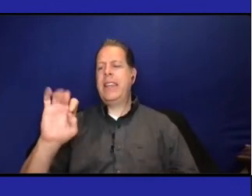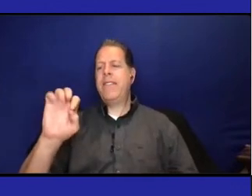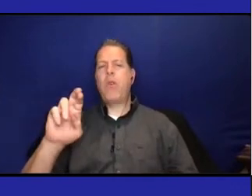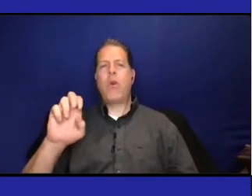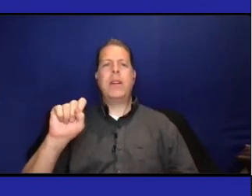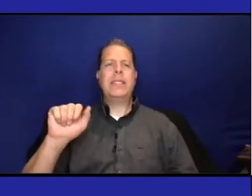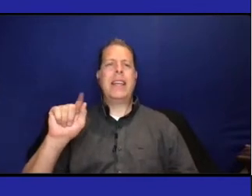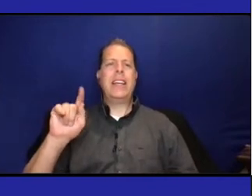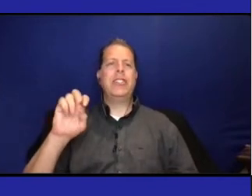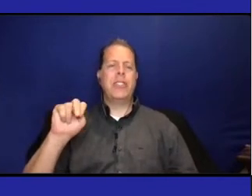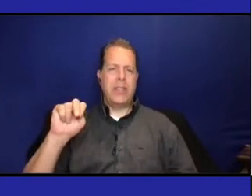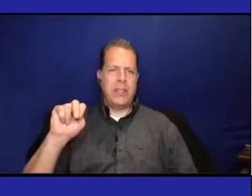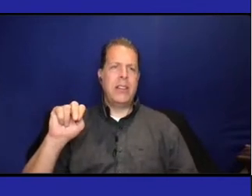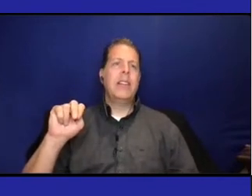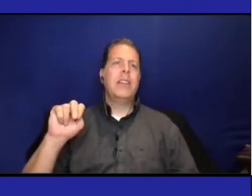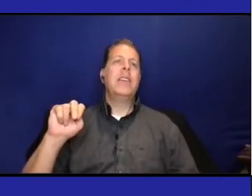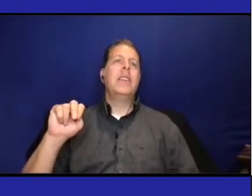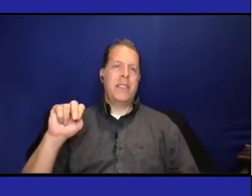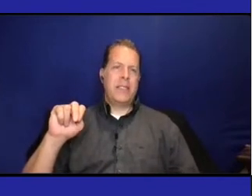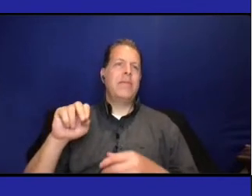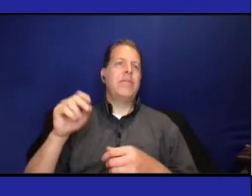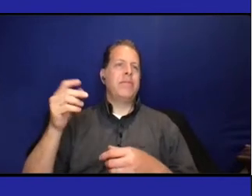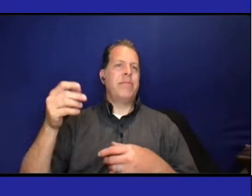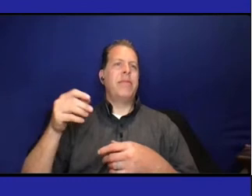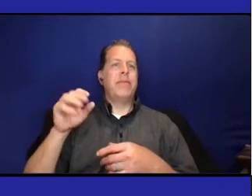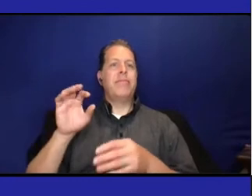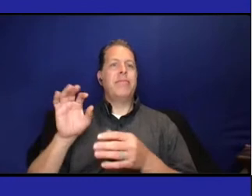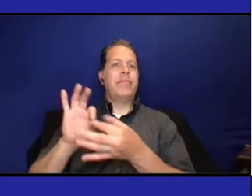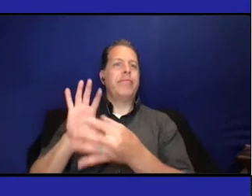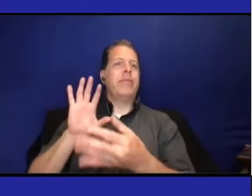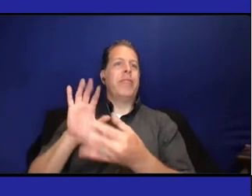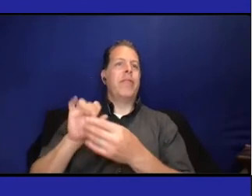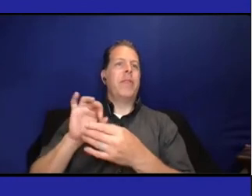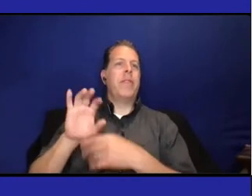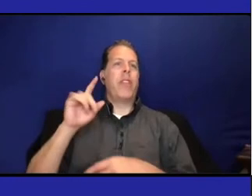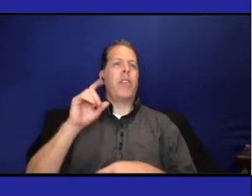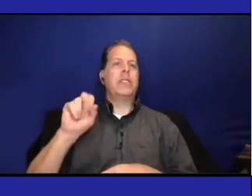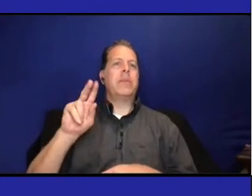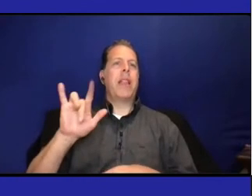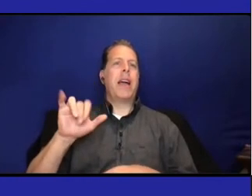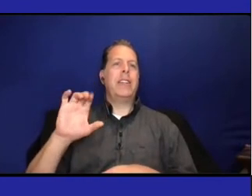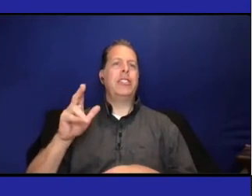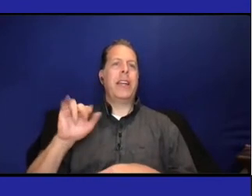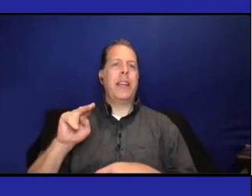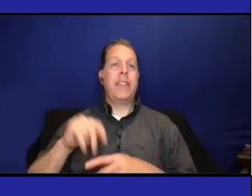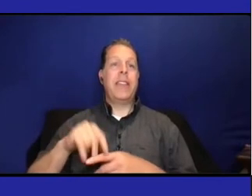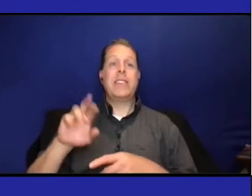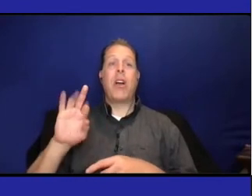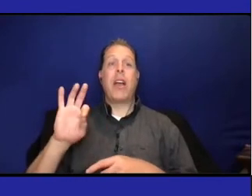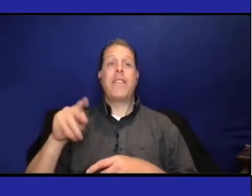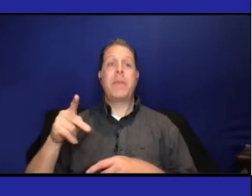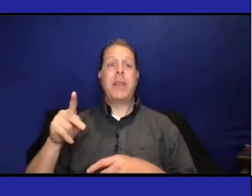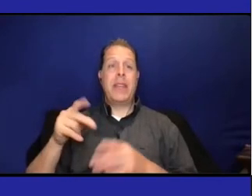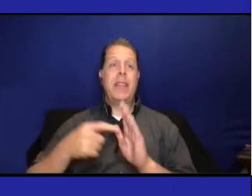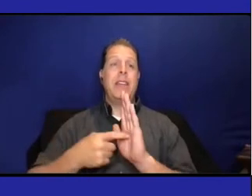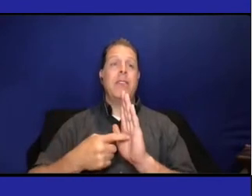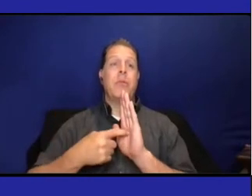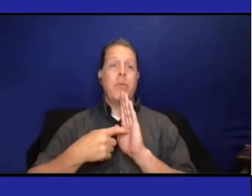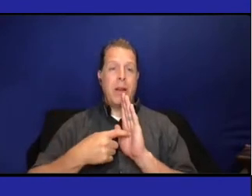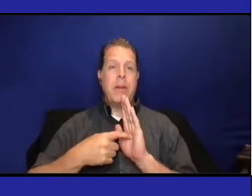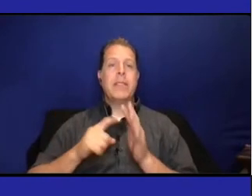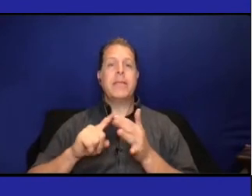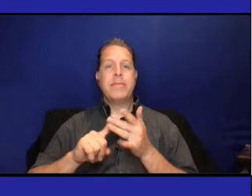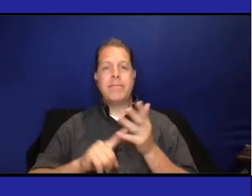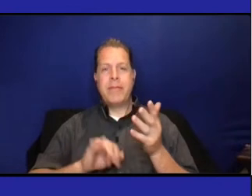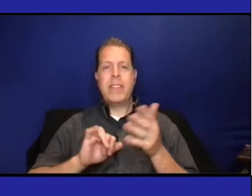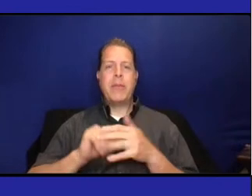conservation free supply chain. So this was the RFP criteria. This was the group that was set up,